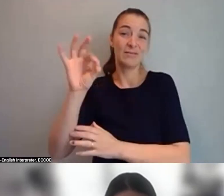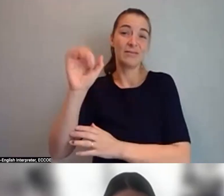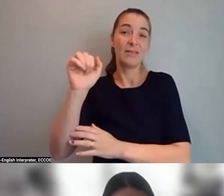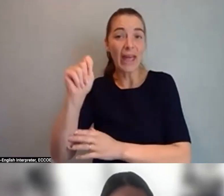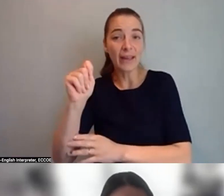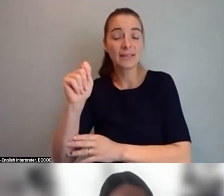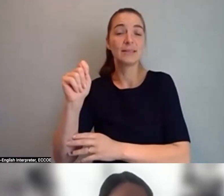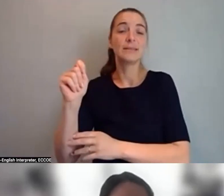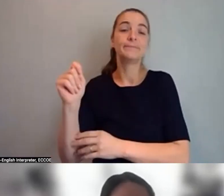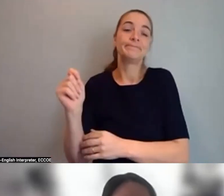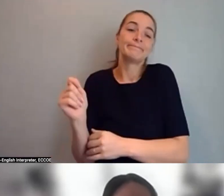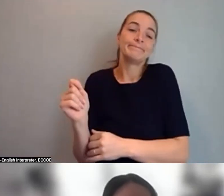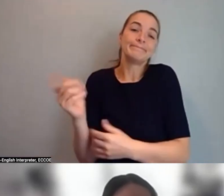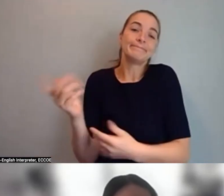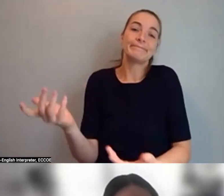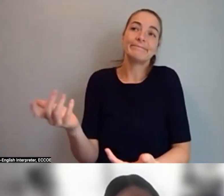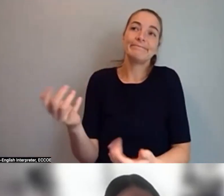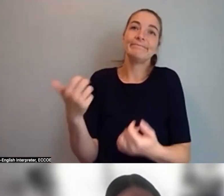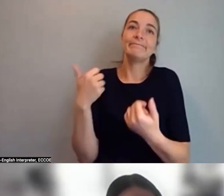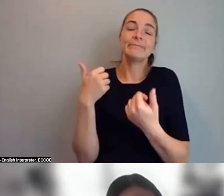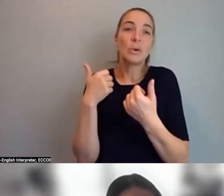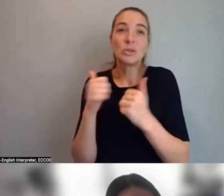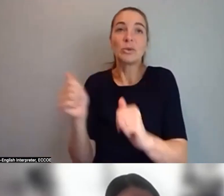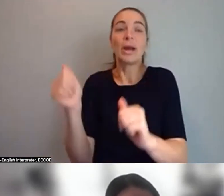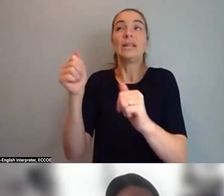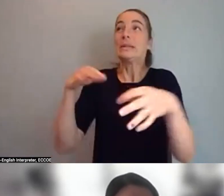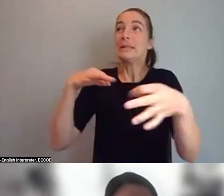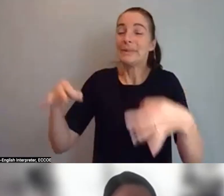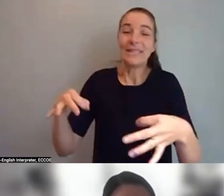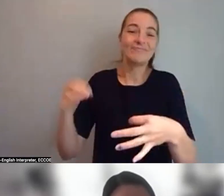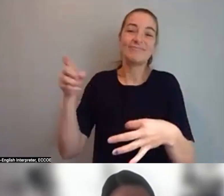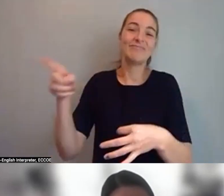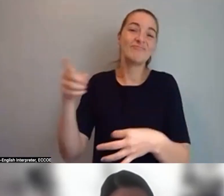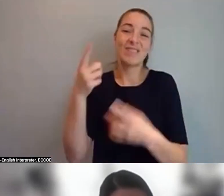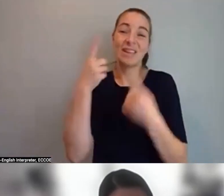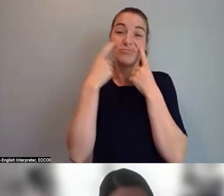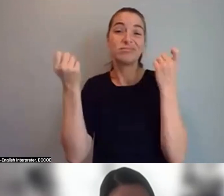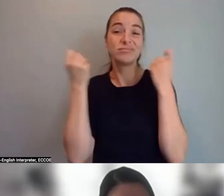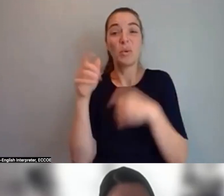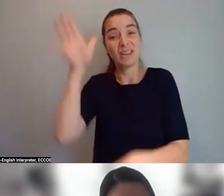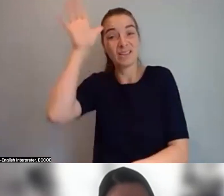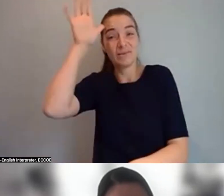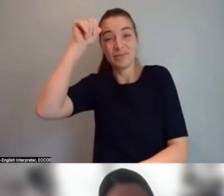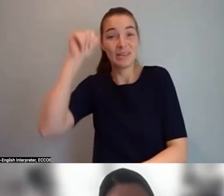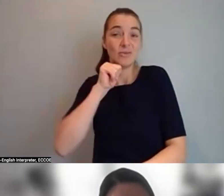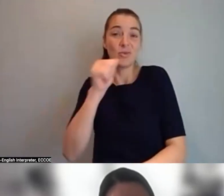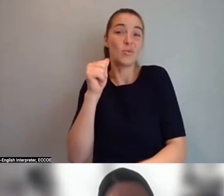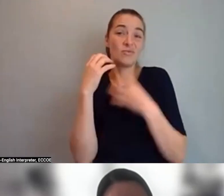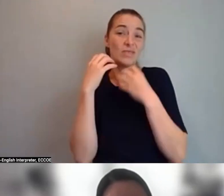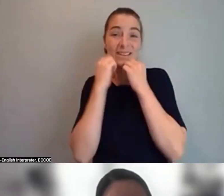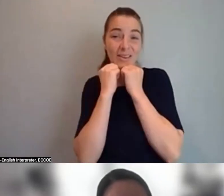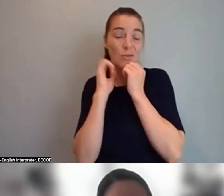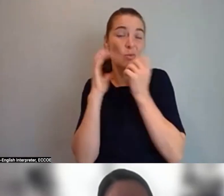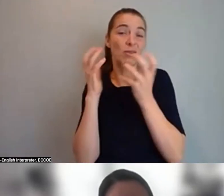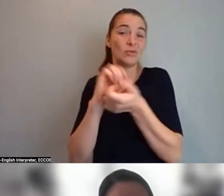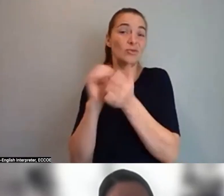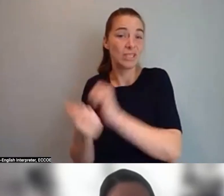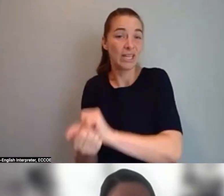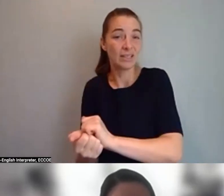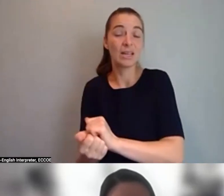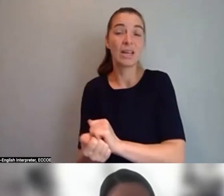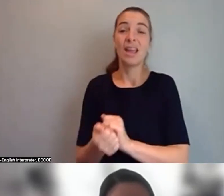you know, what we're trying to struggle for is over the, is the middle, like, 20,